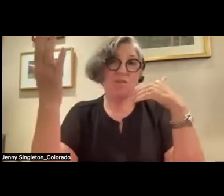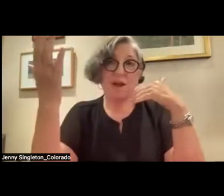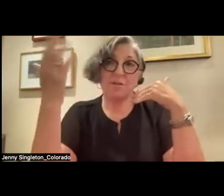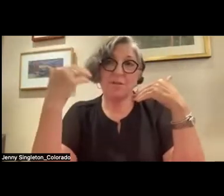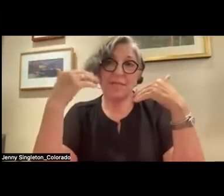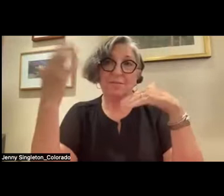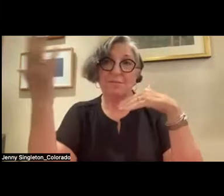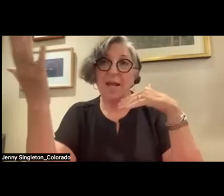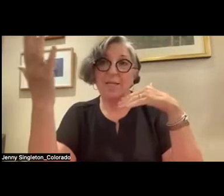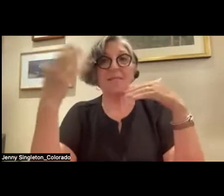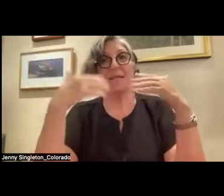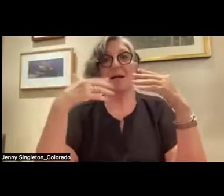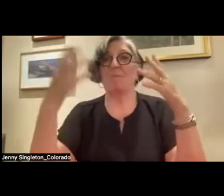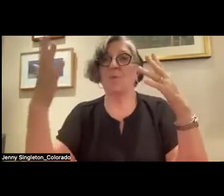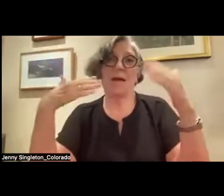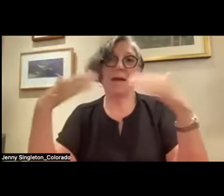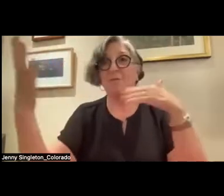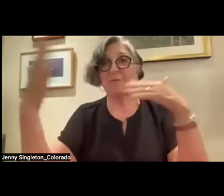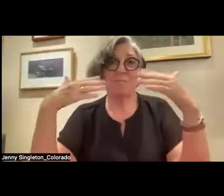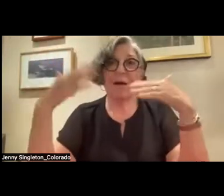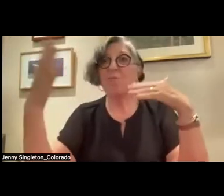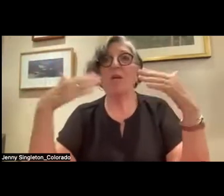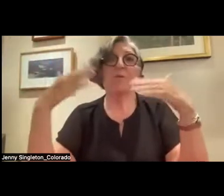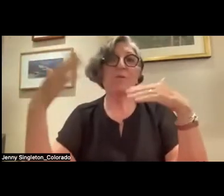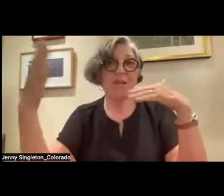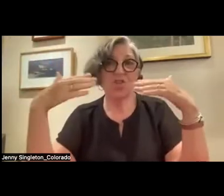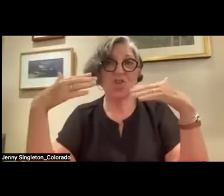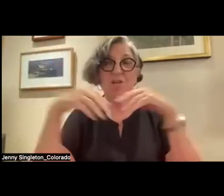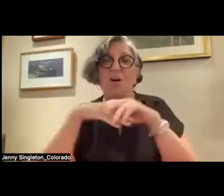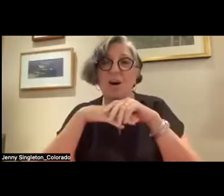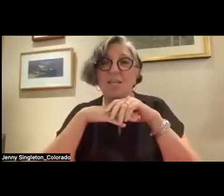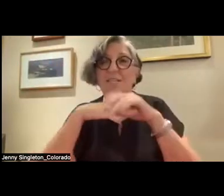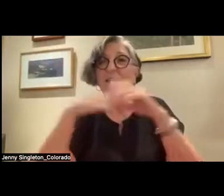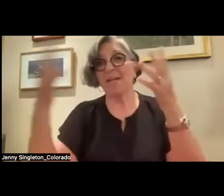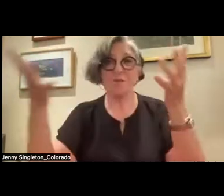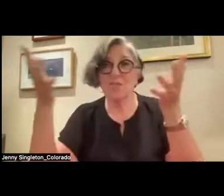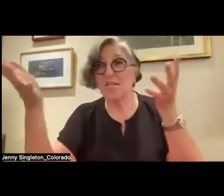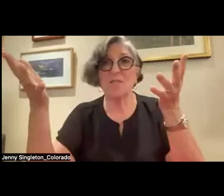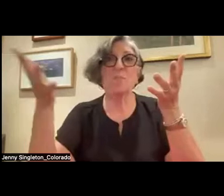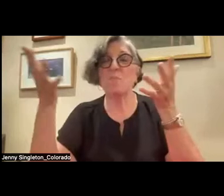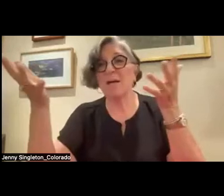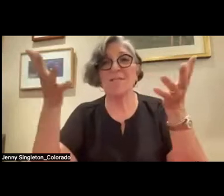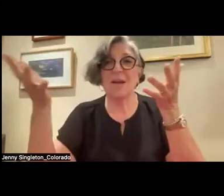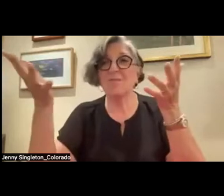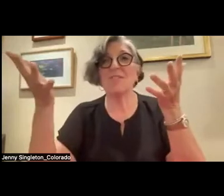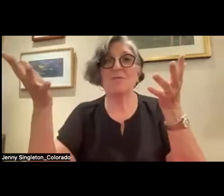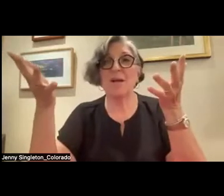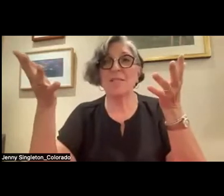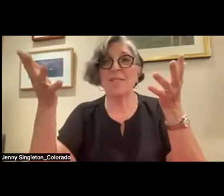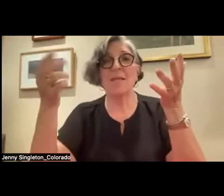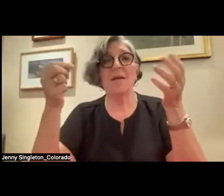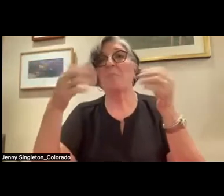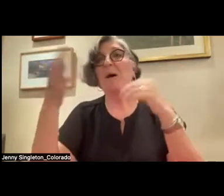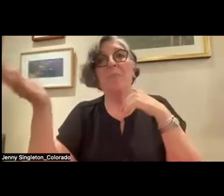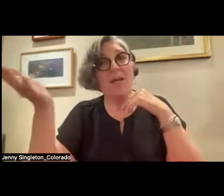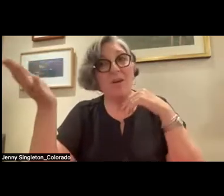I travel in France, we have about 40% shared cognates. I can understand signers in